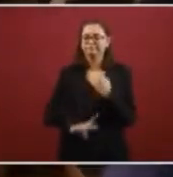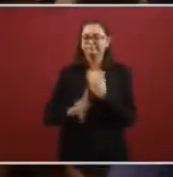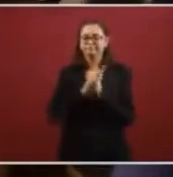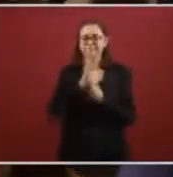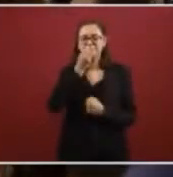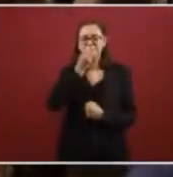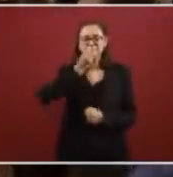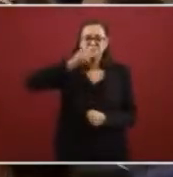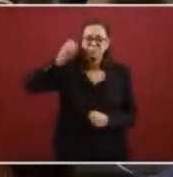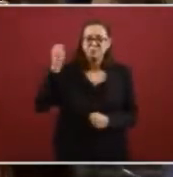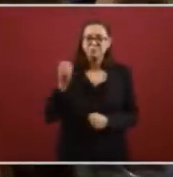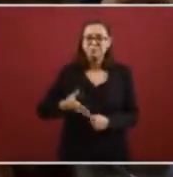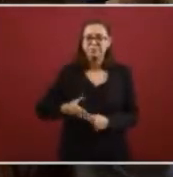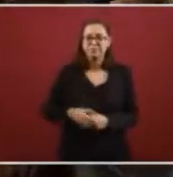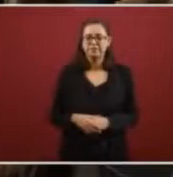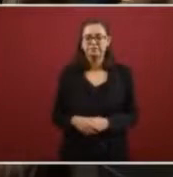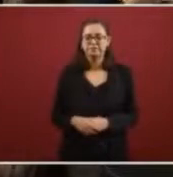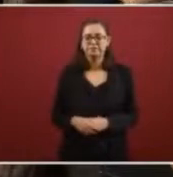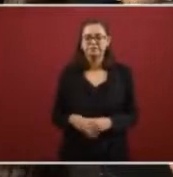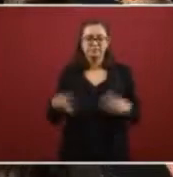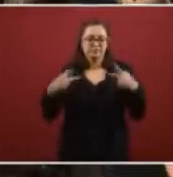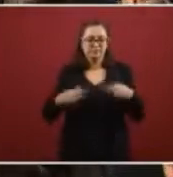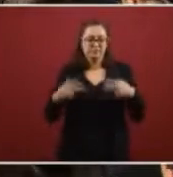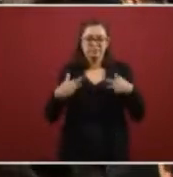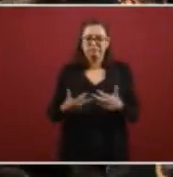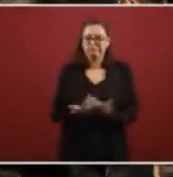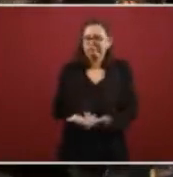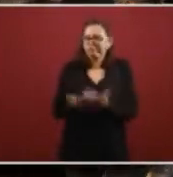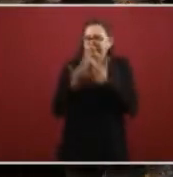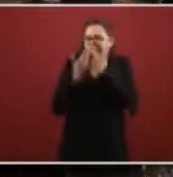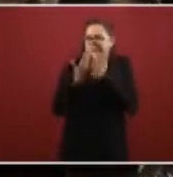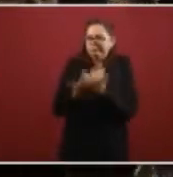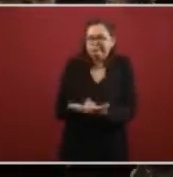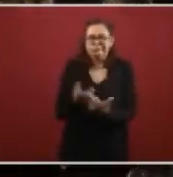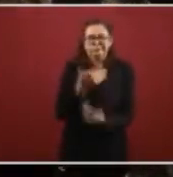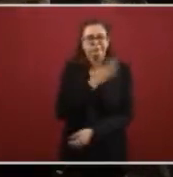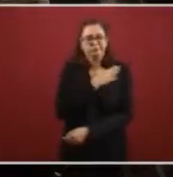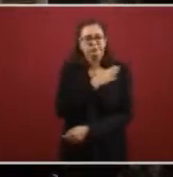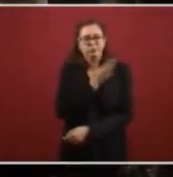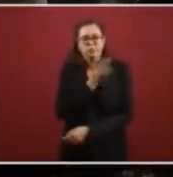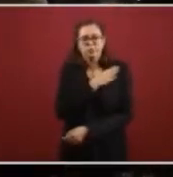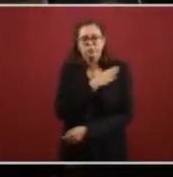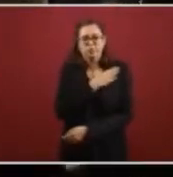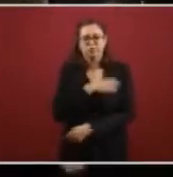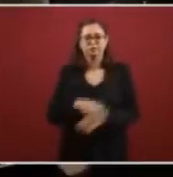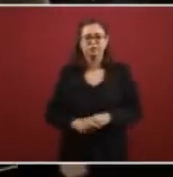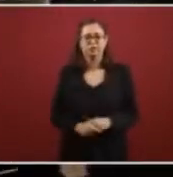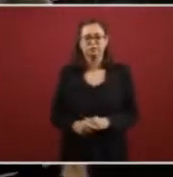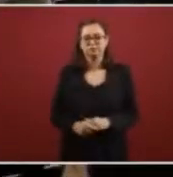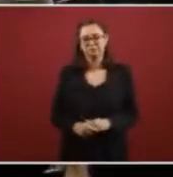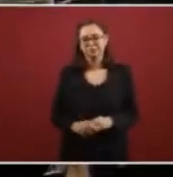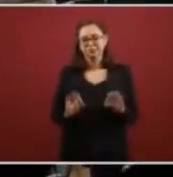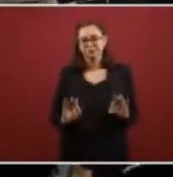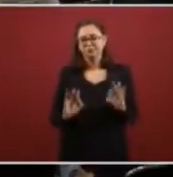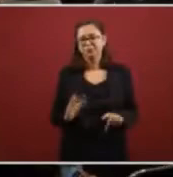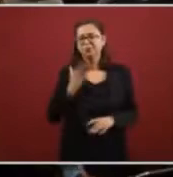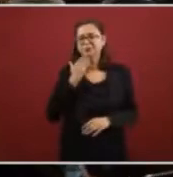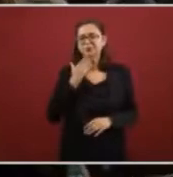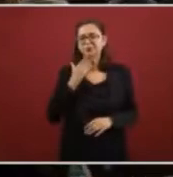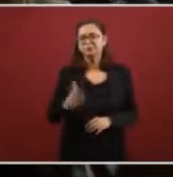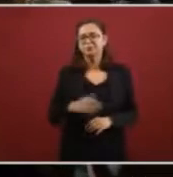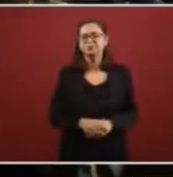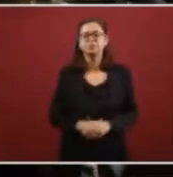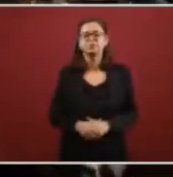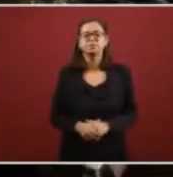Which is an extraordinary country. Overall, especially because of the gentleness of